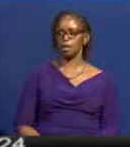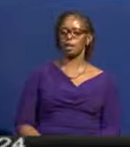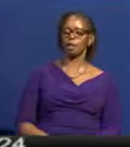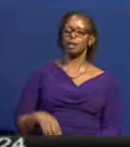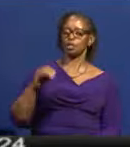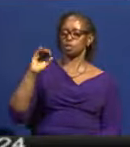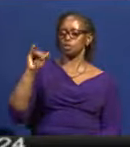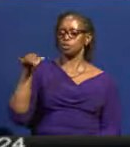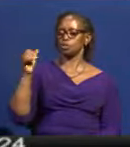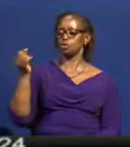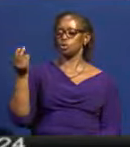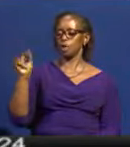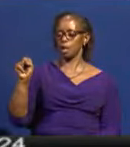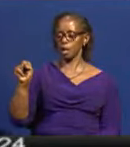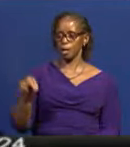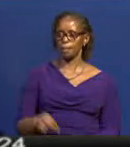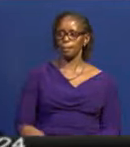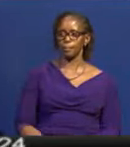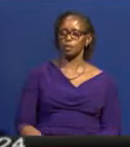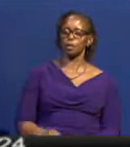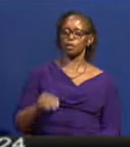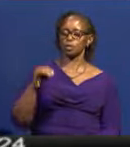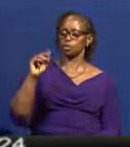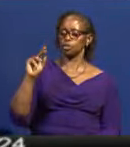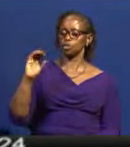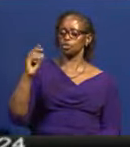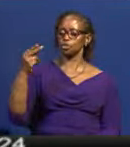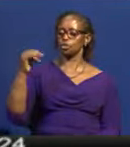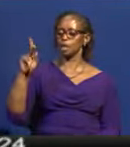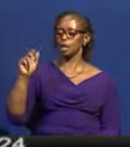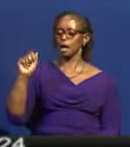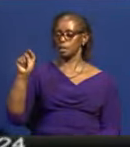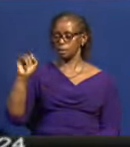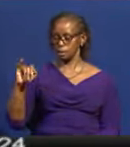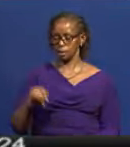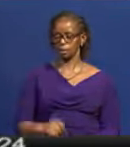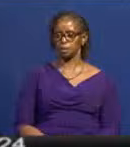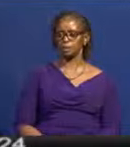Kandui, John Chikati,